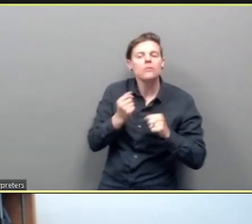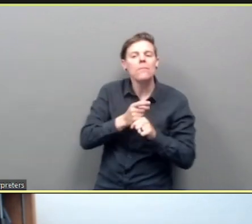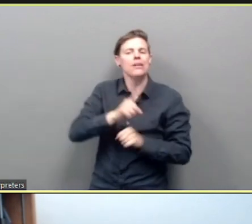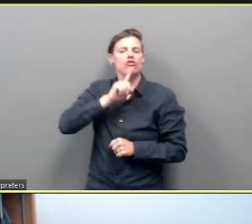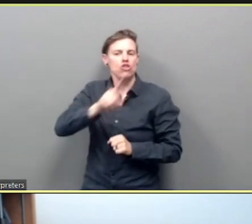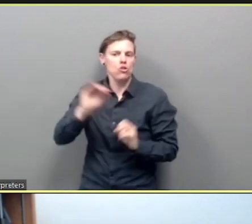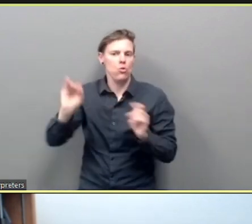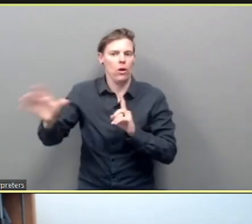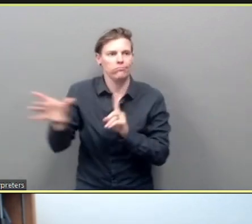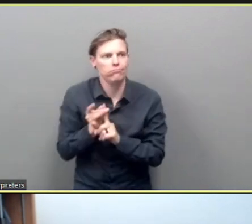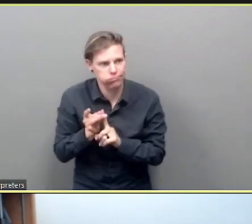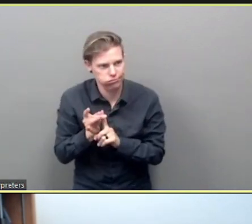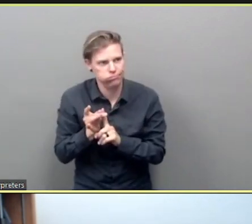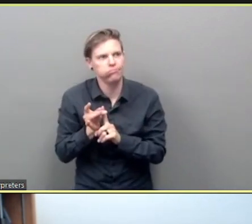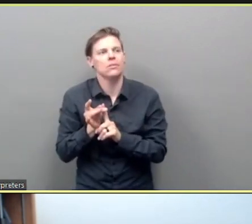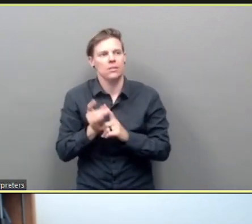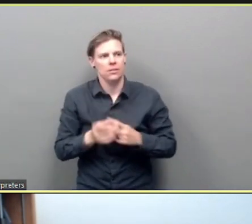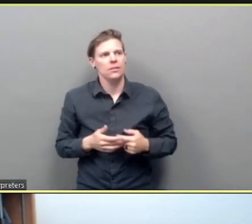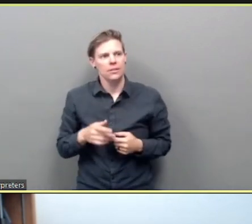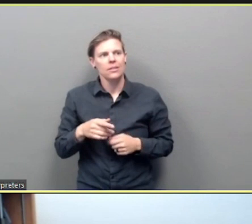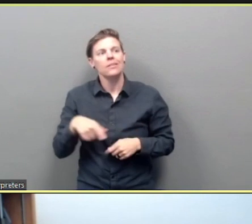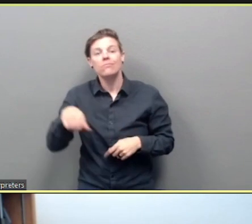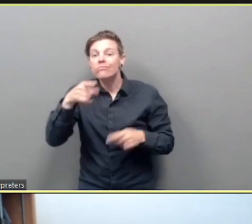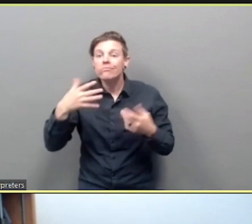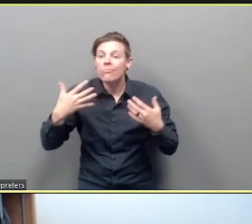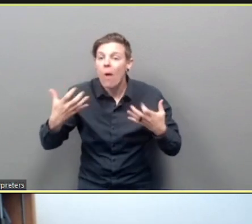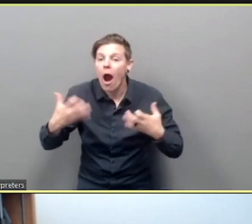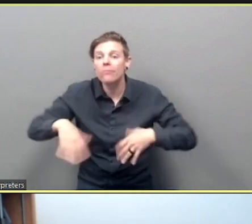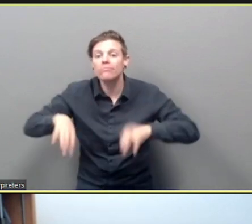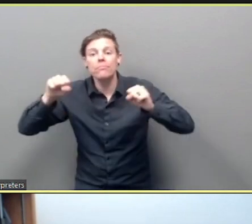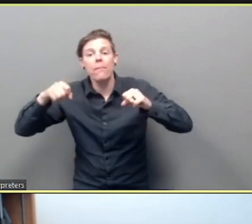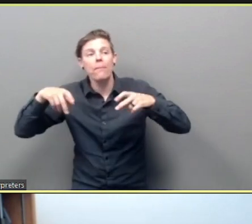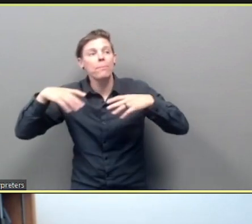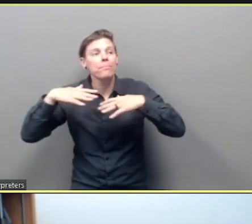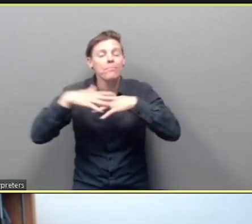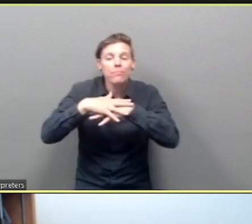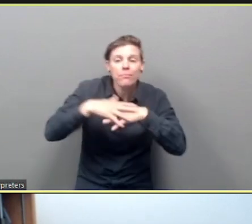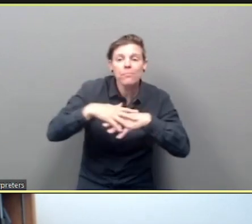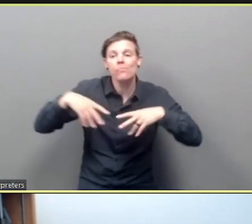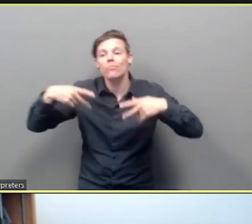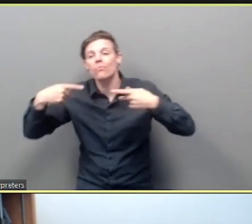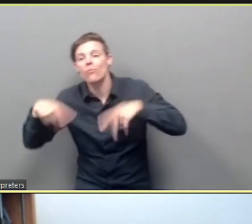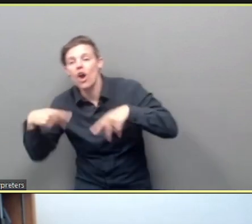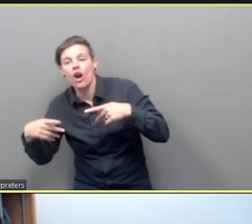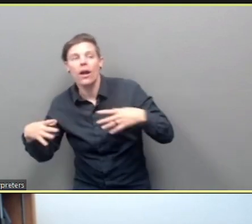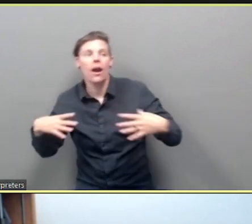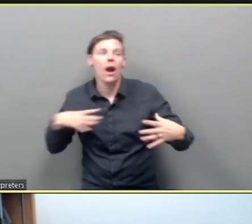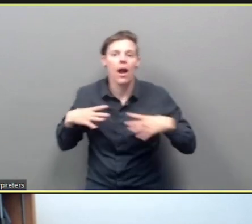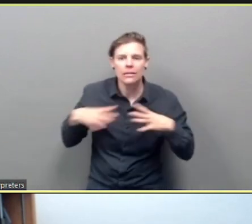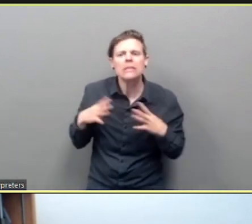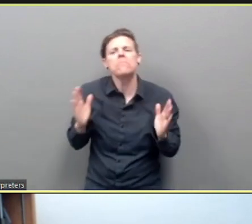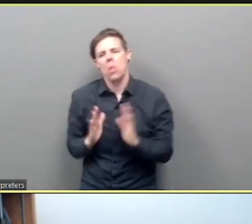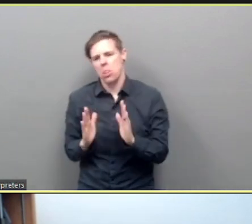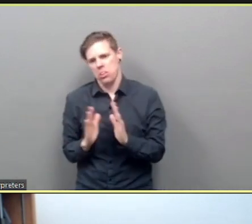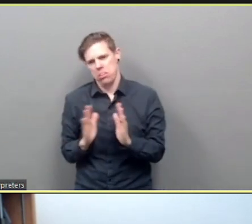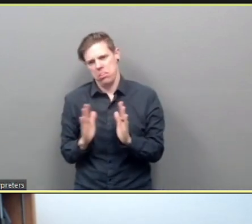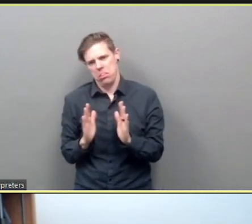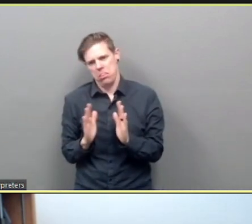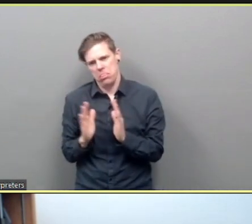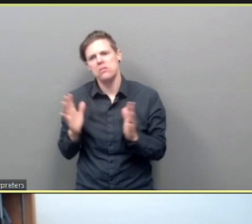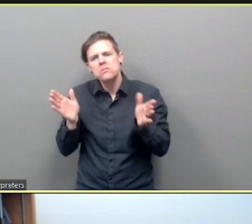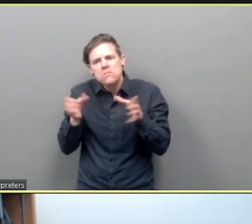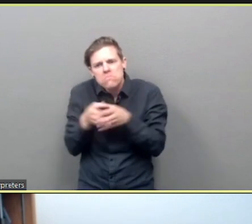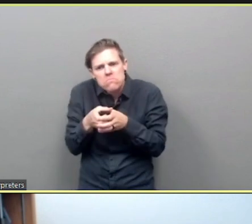attend a gathering. Please sit this one out so that we don't cause clusters or outbreaks